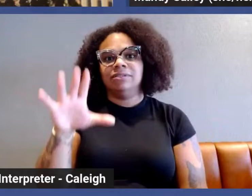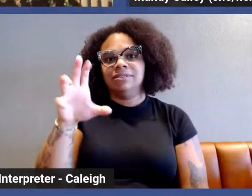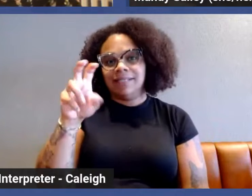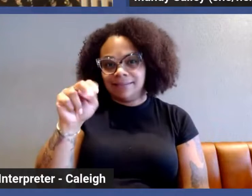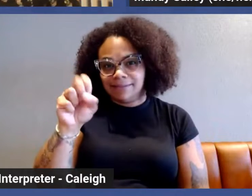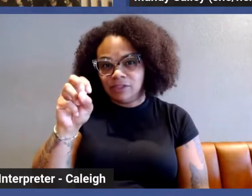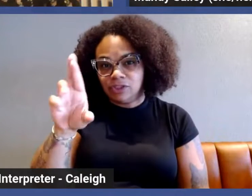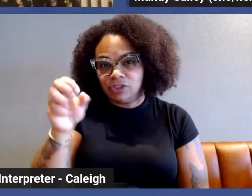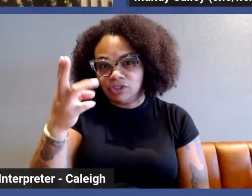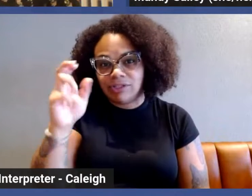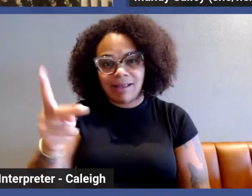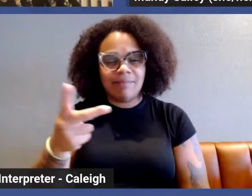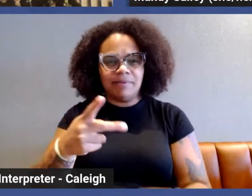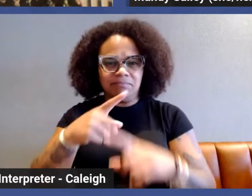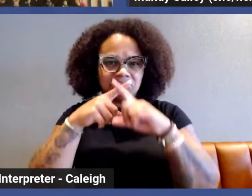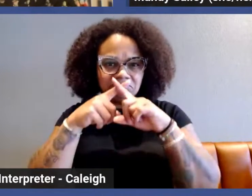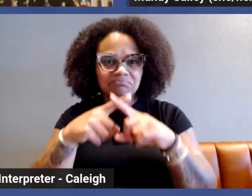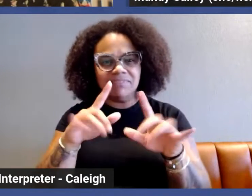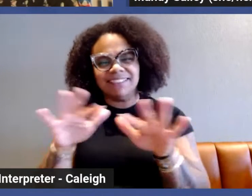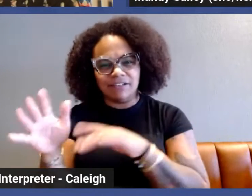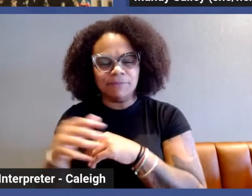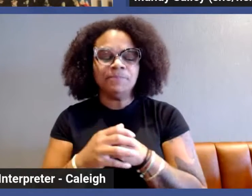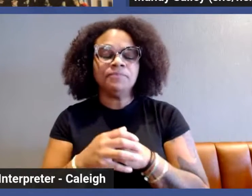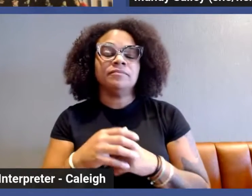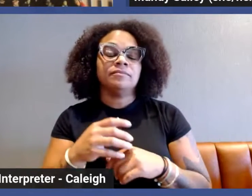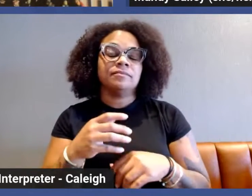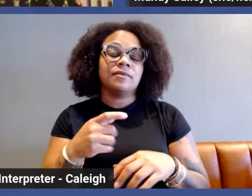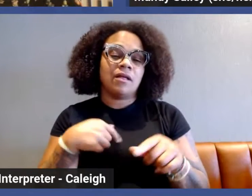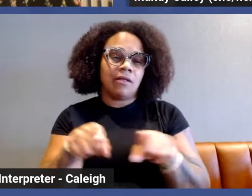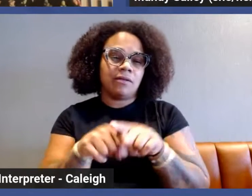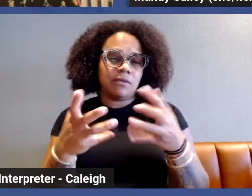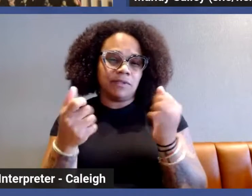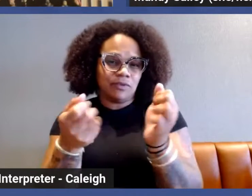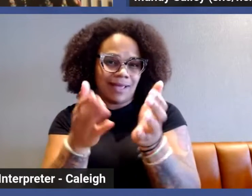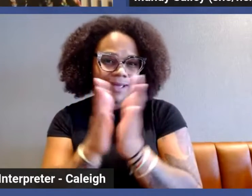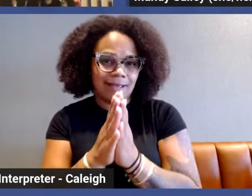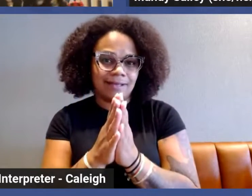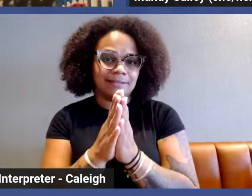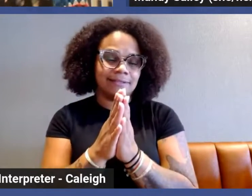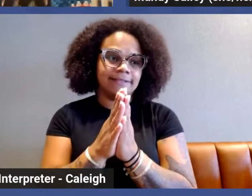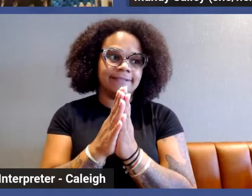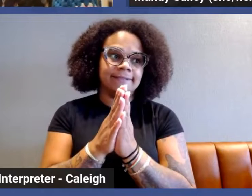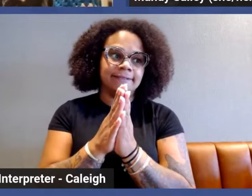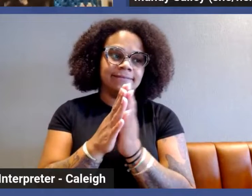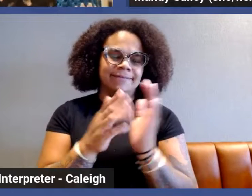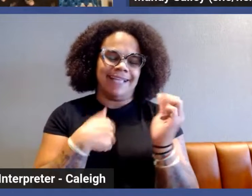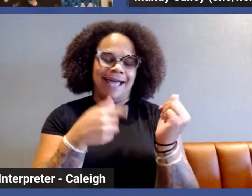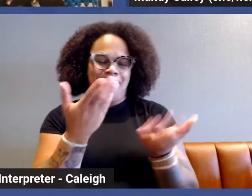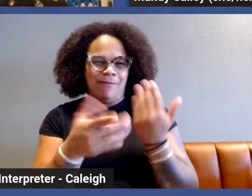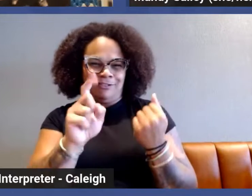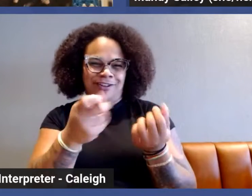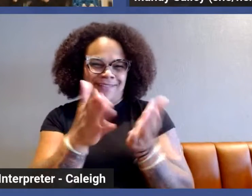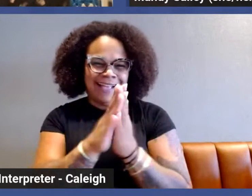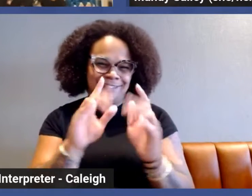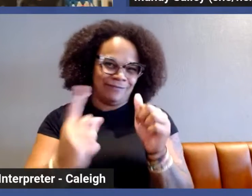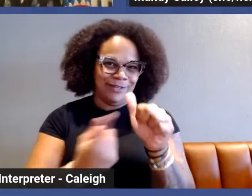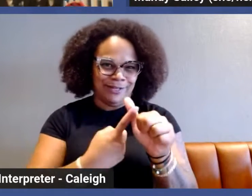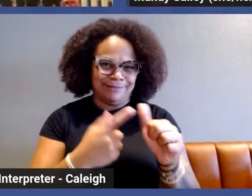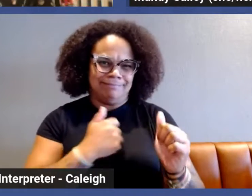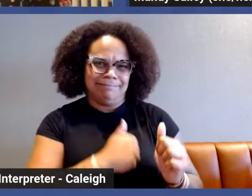I also want to say, and this probably should have been the first question I asked you, and I apologize for not asking it sooner,